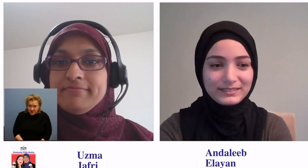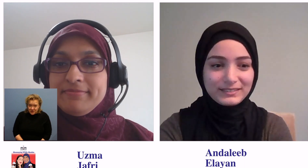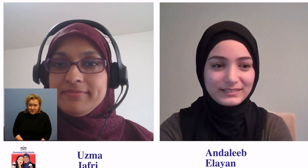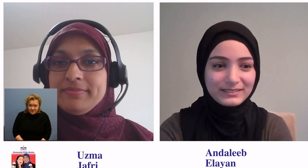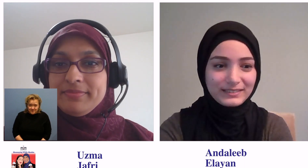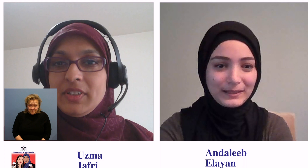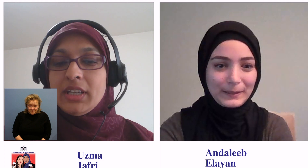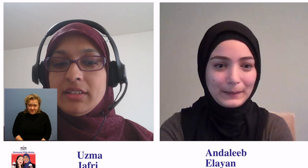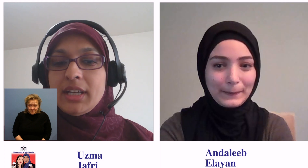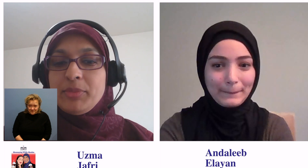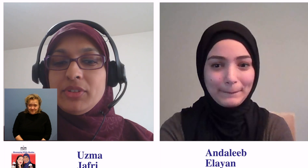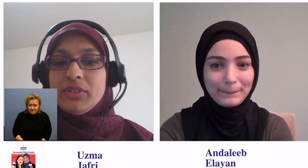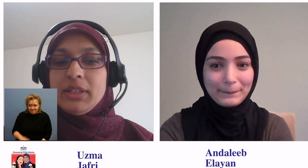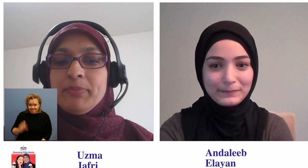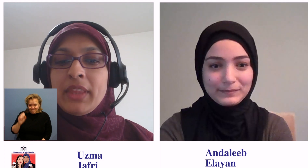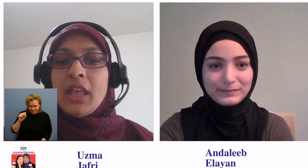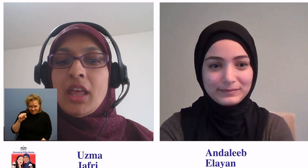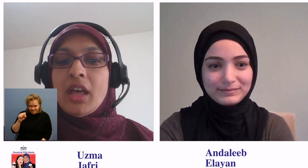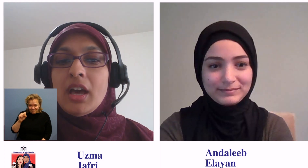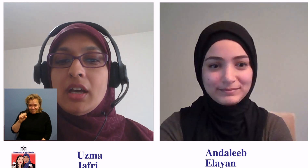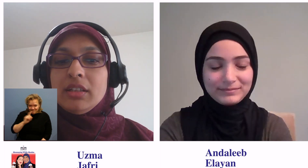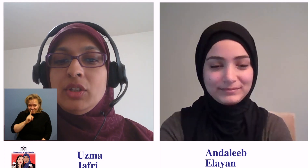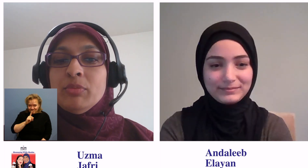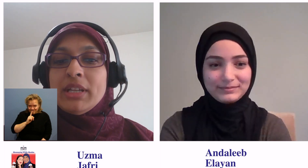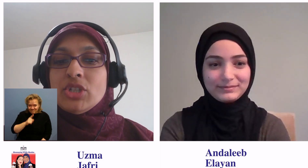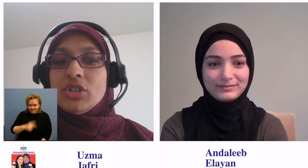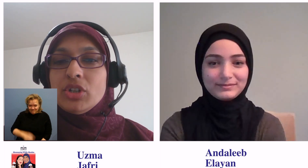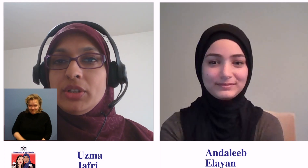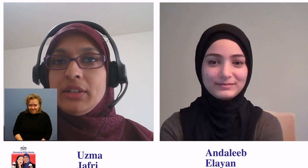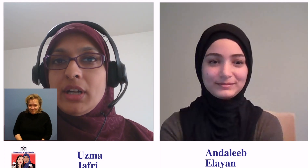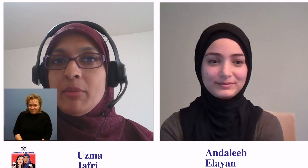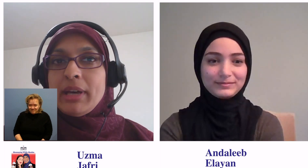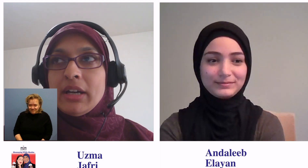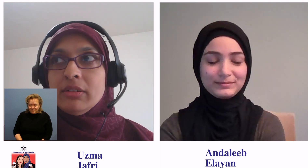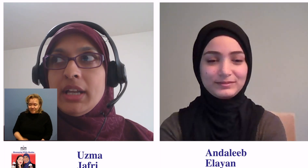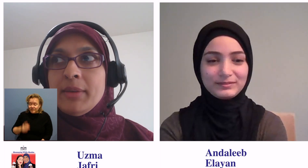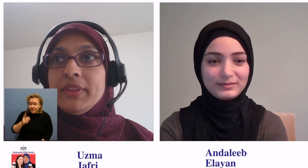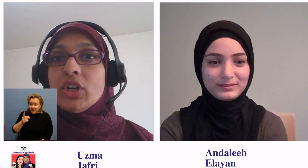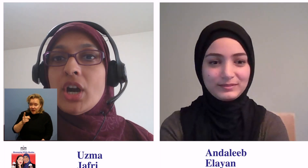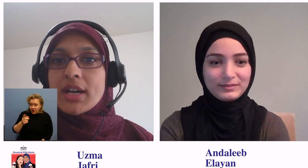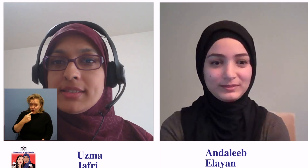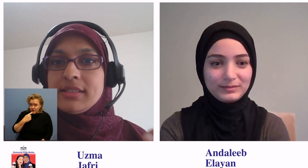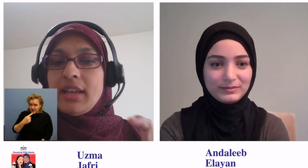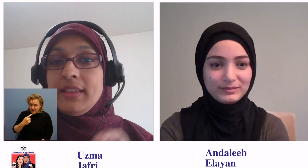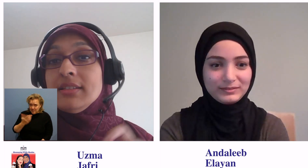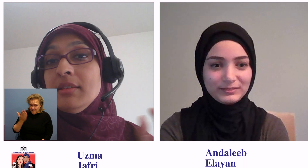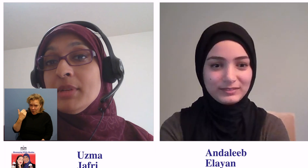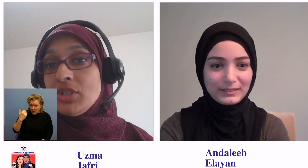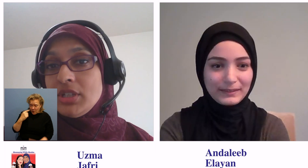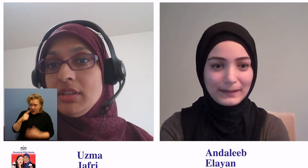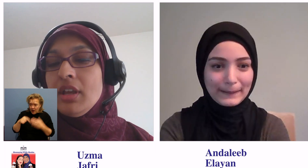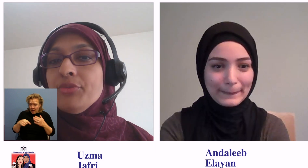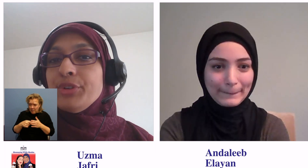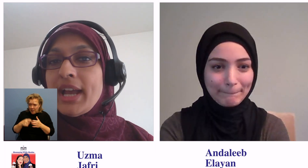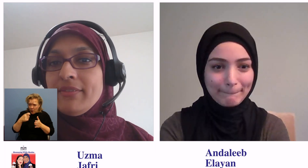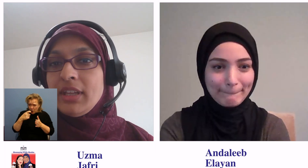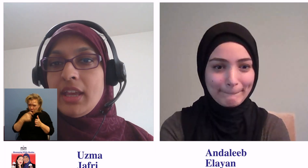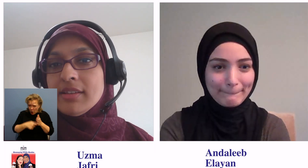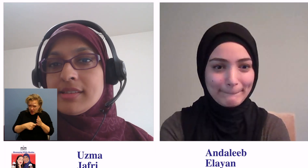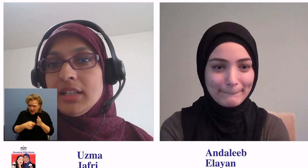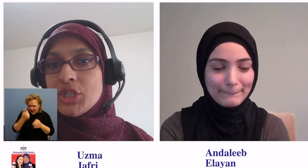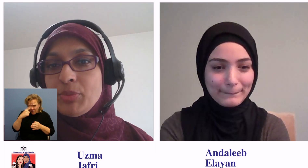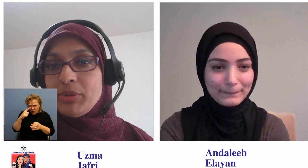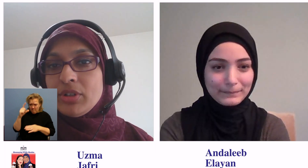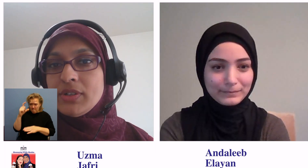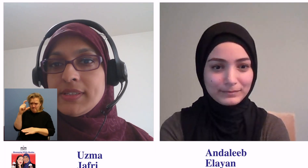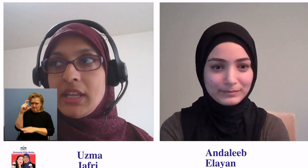situation too. Yeah, absolutely. You mentioned earlier about the cost, I think, to the masjid for having